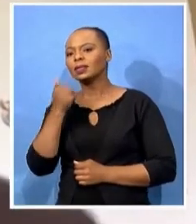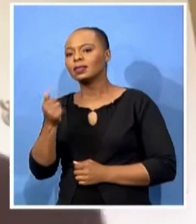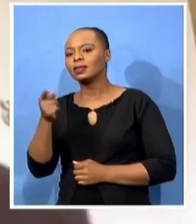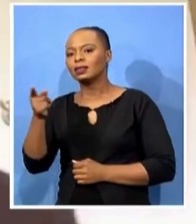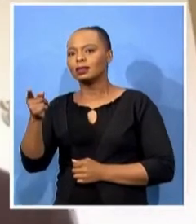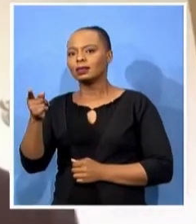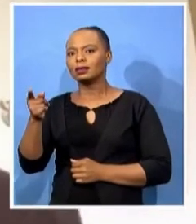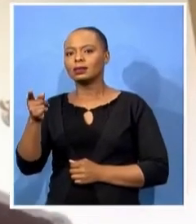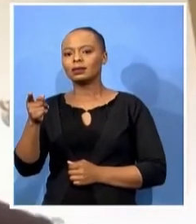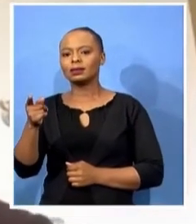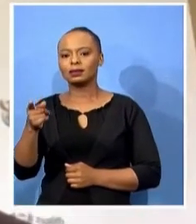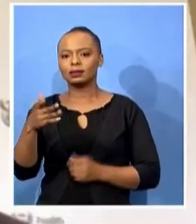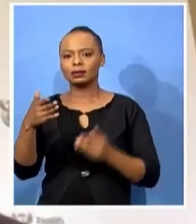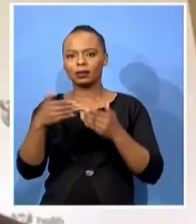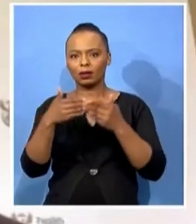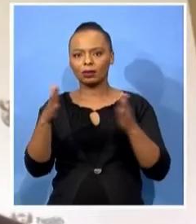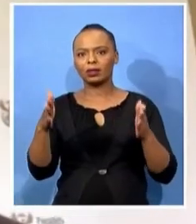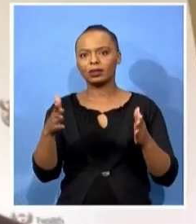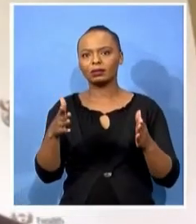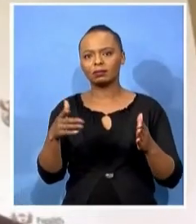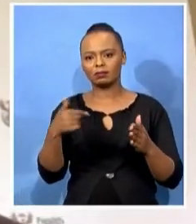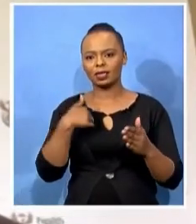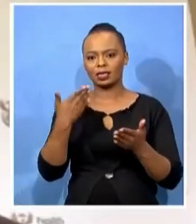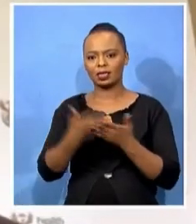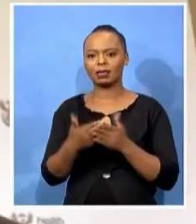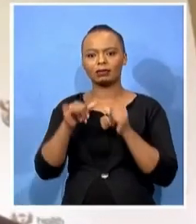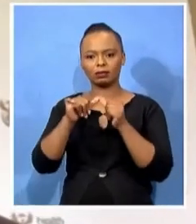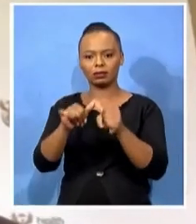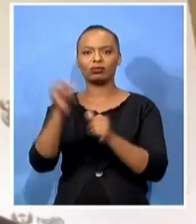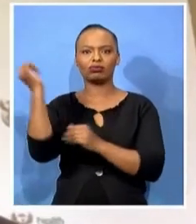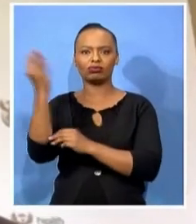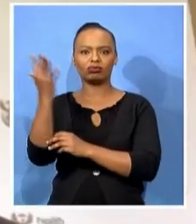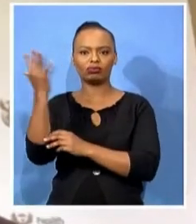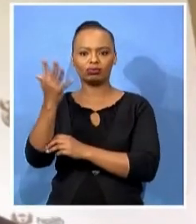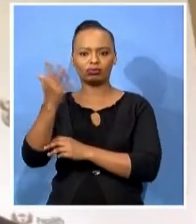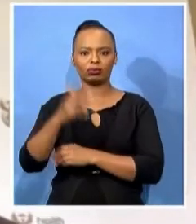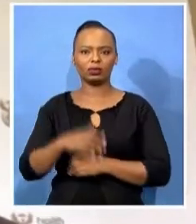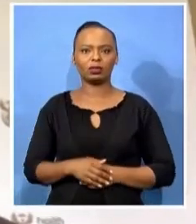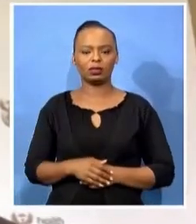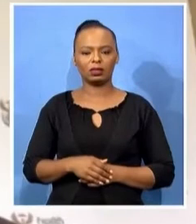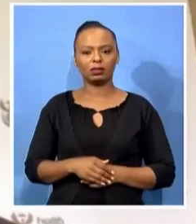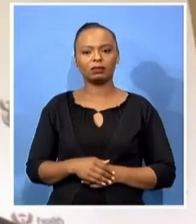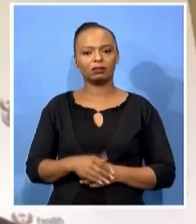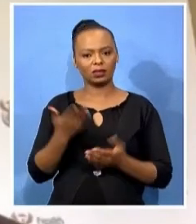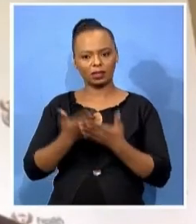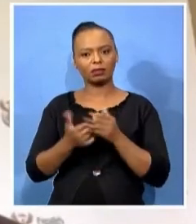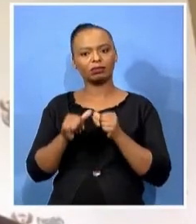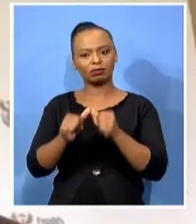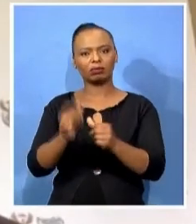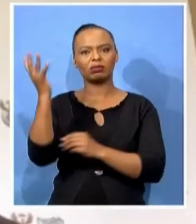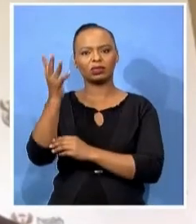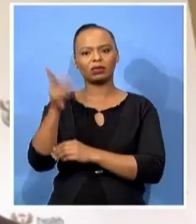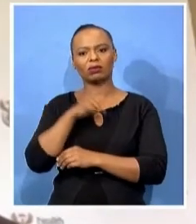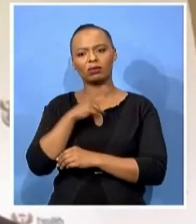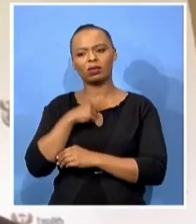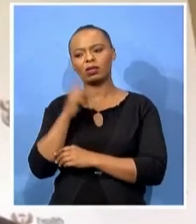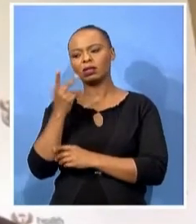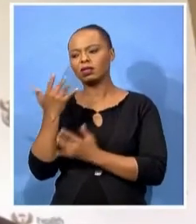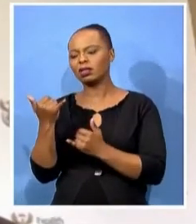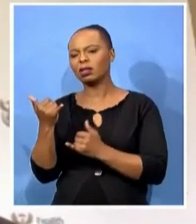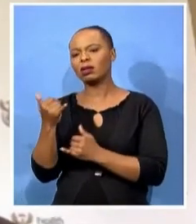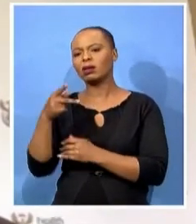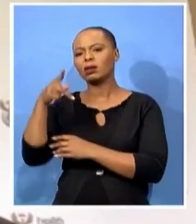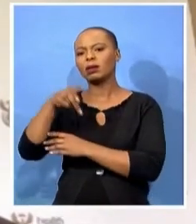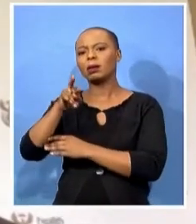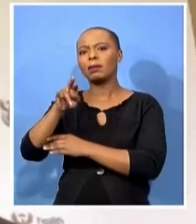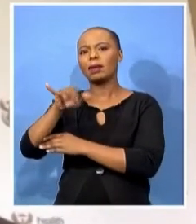I'll make it quite brief because it sounds to me like Dr. Anban Pillay might have been having some problem. He